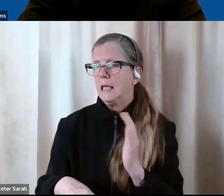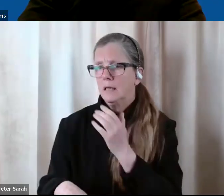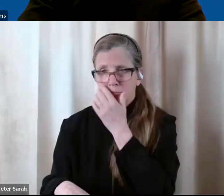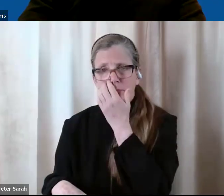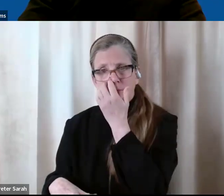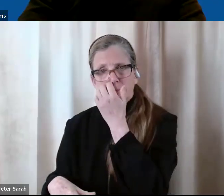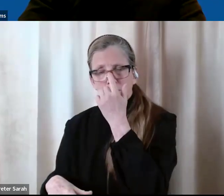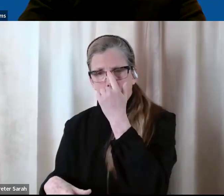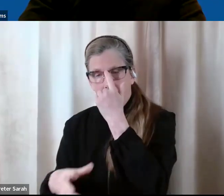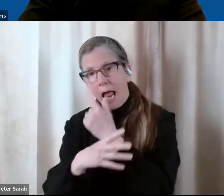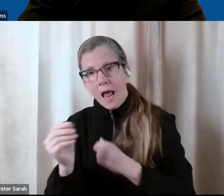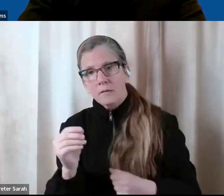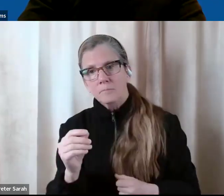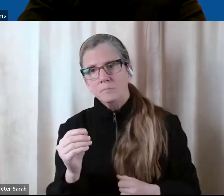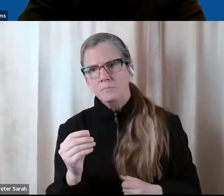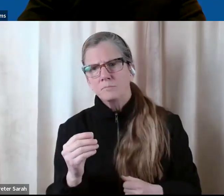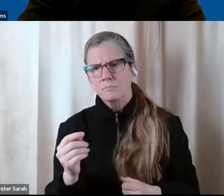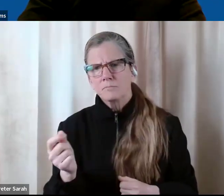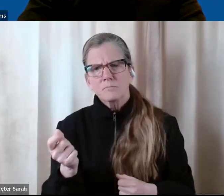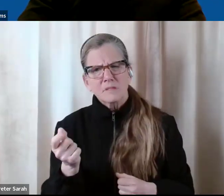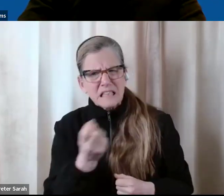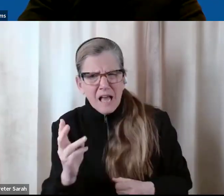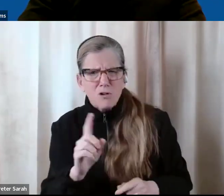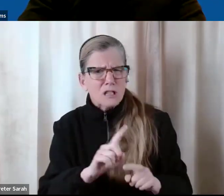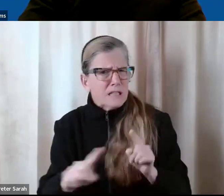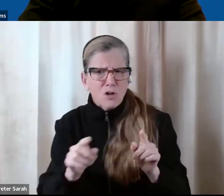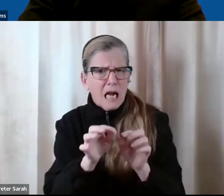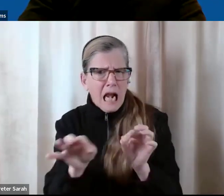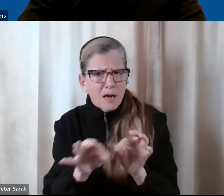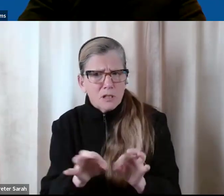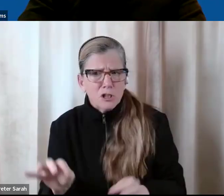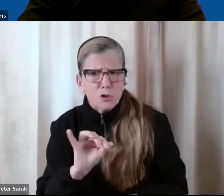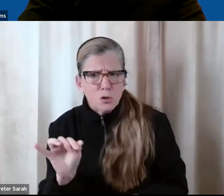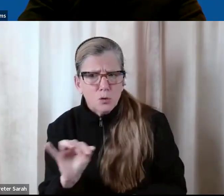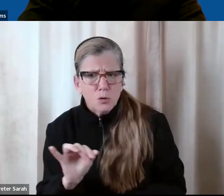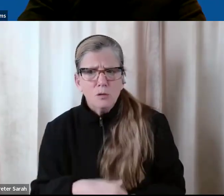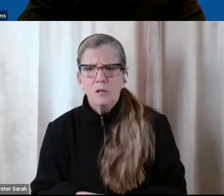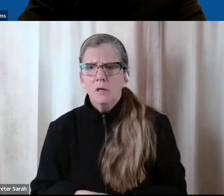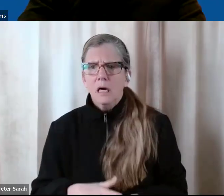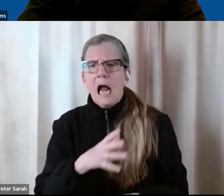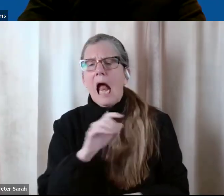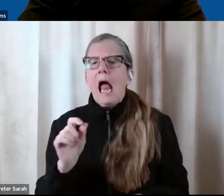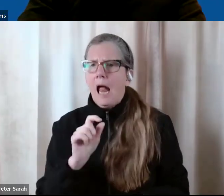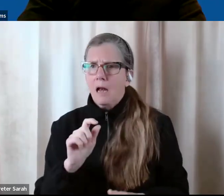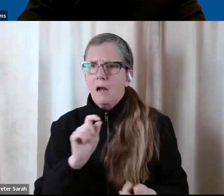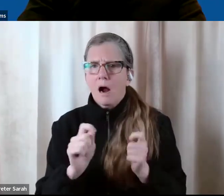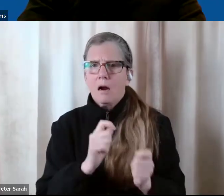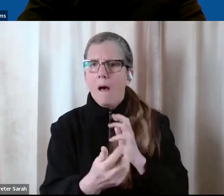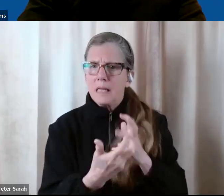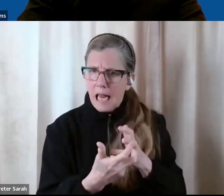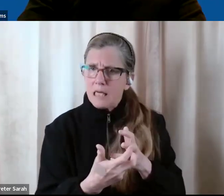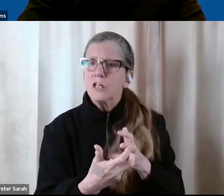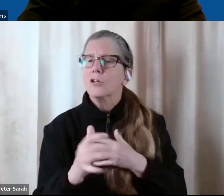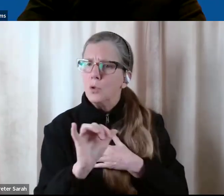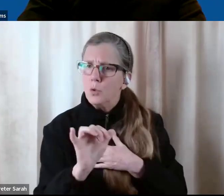level, as well as multiple languages and multiple accommodations are being made for that. But that's a